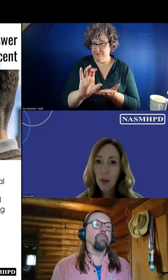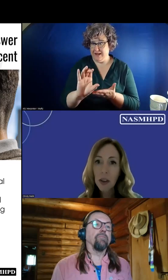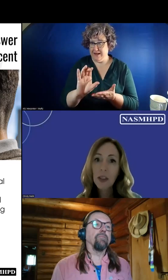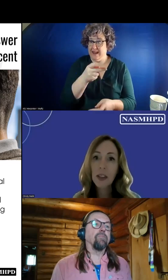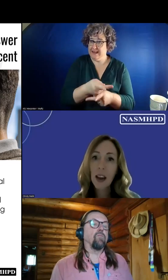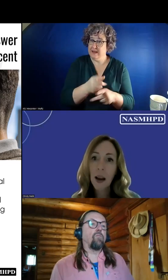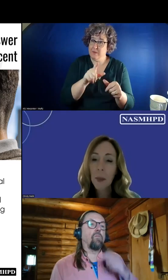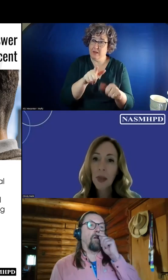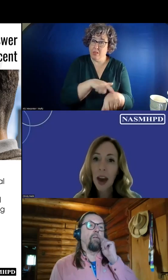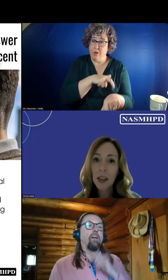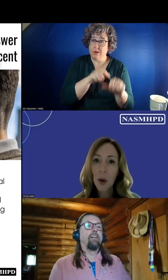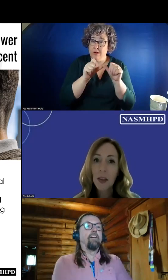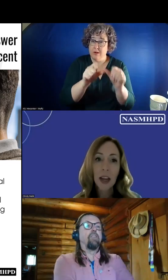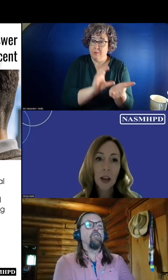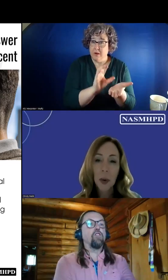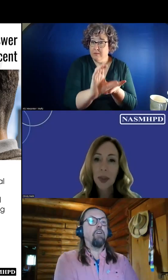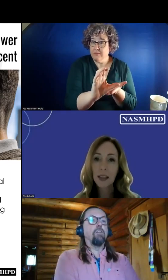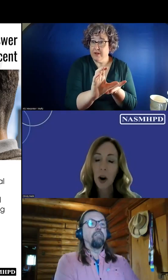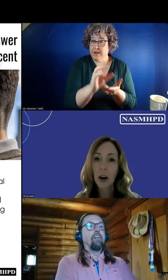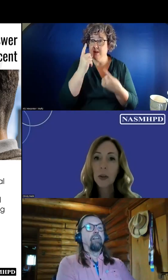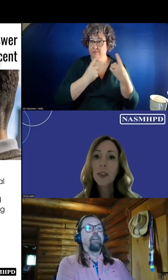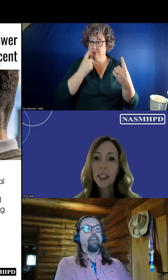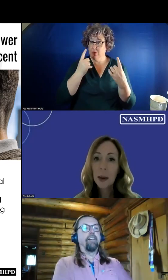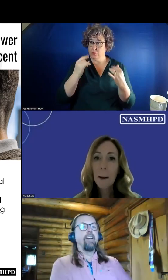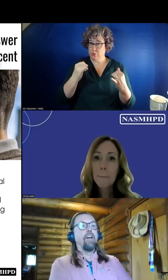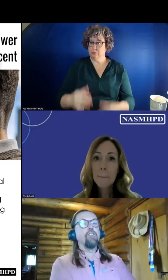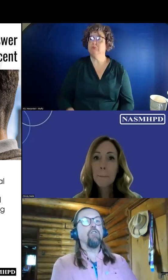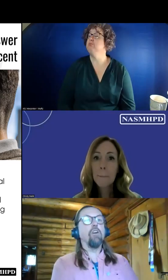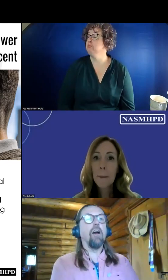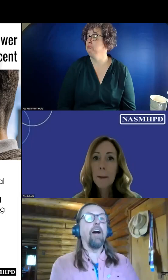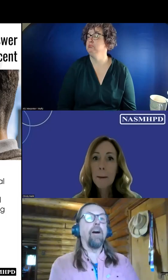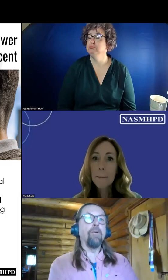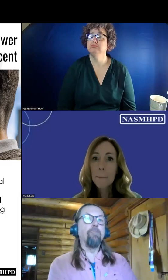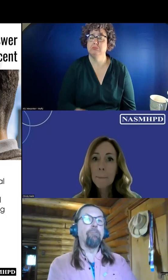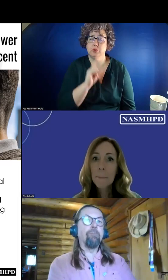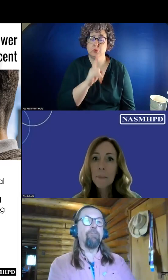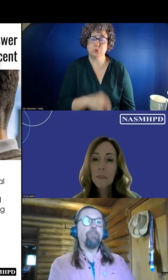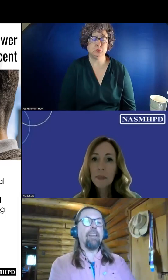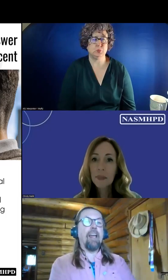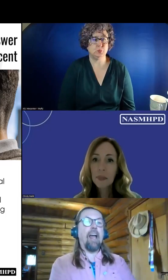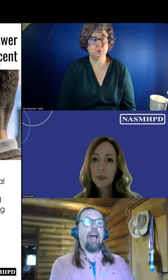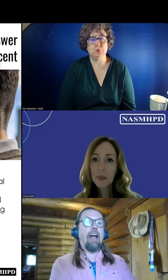your thoughts about that as well that you shared with us in the article? Sure. I